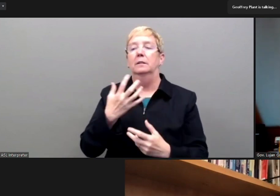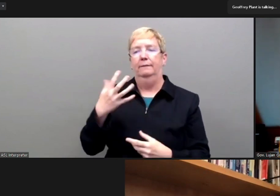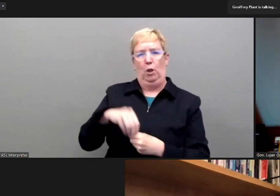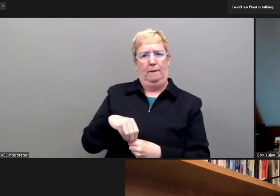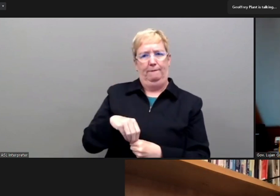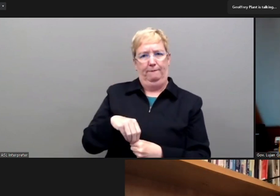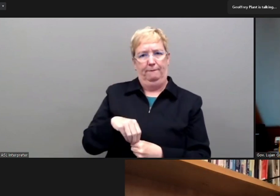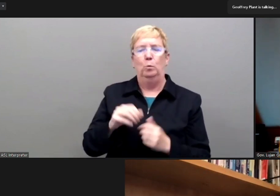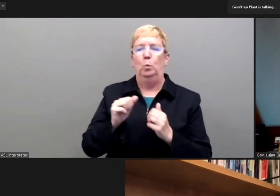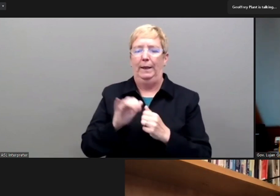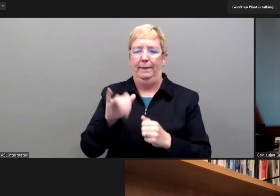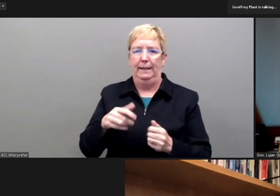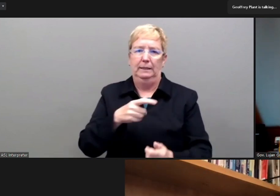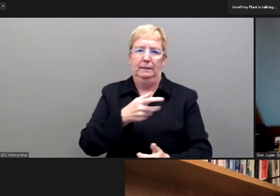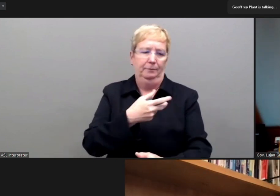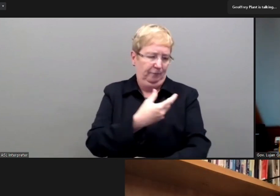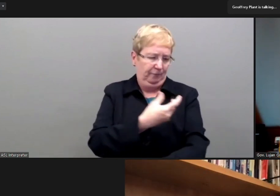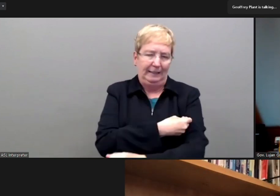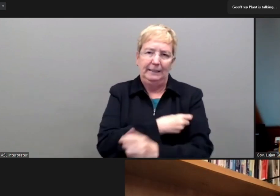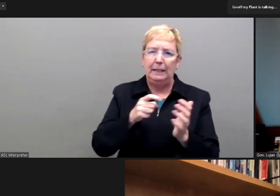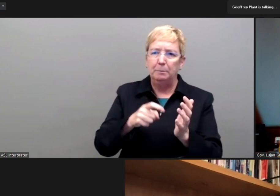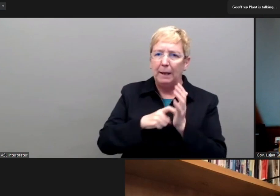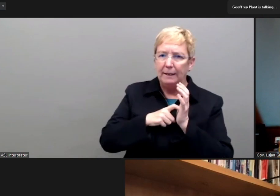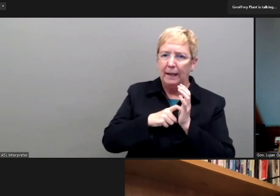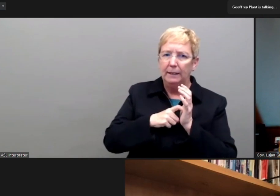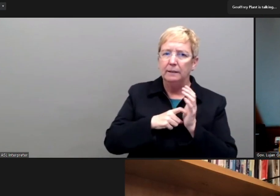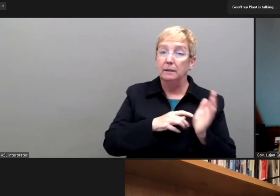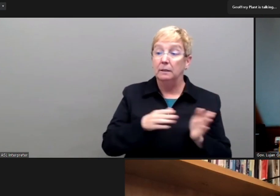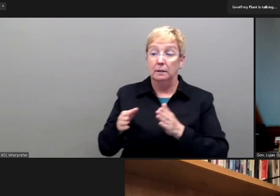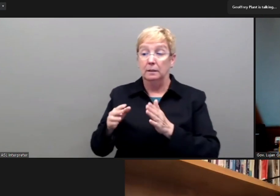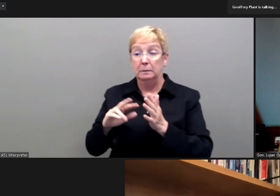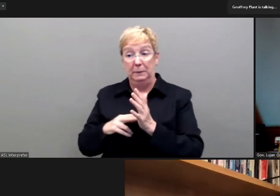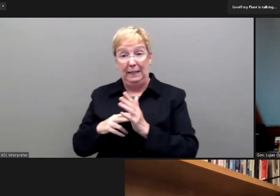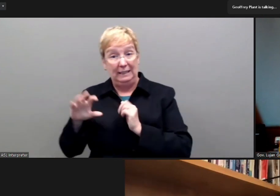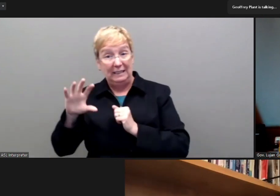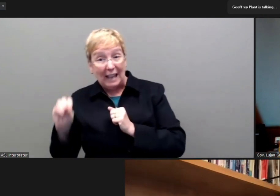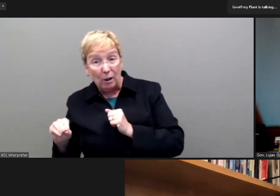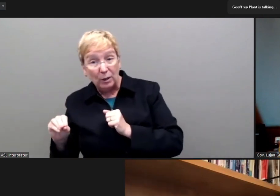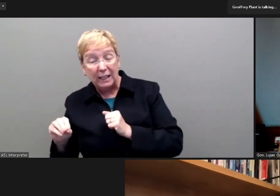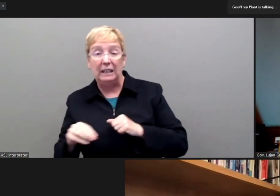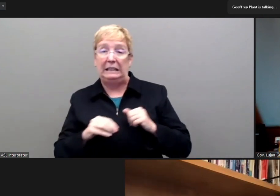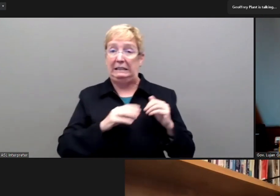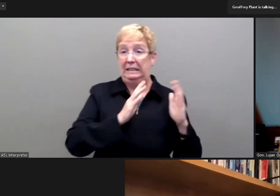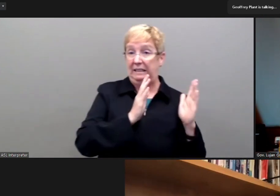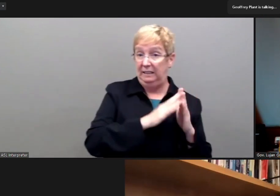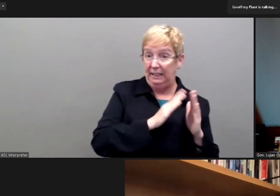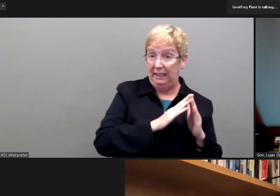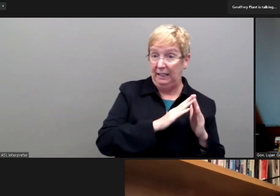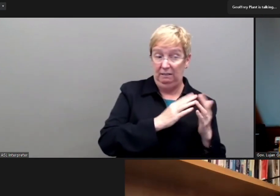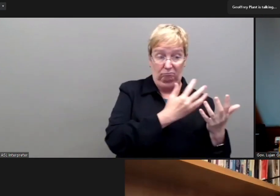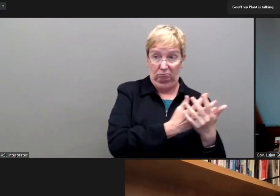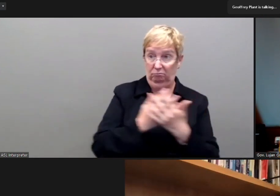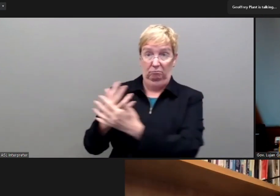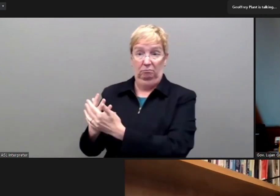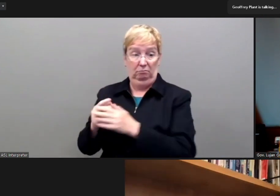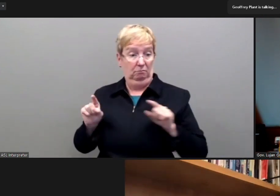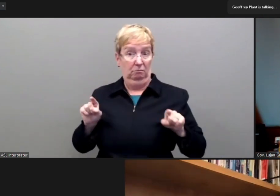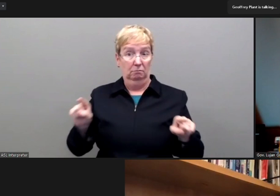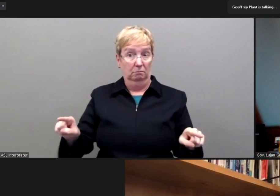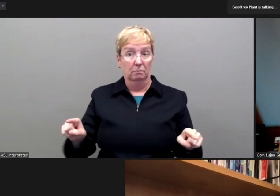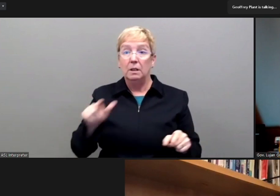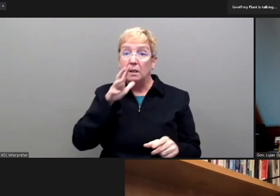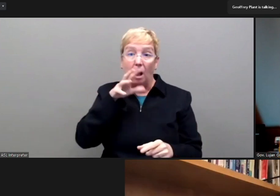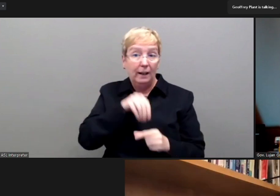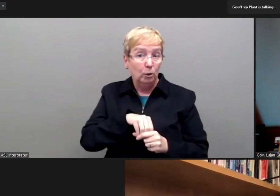vaccine mandate. Can you clarify that workers at county detention centers or municipal detention facilities are not included in